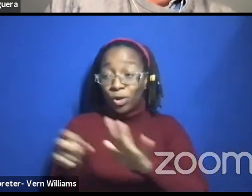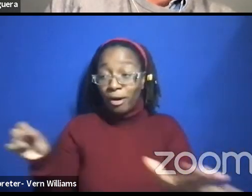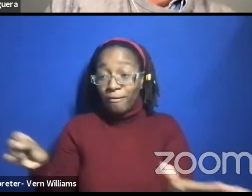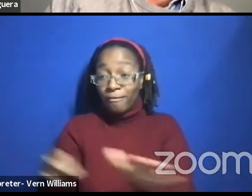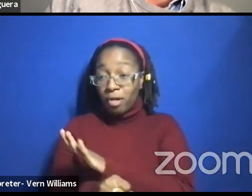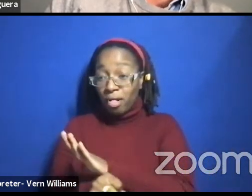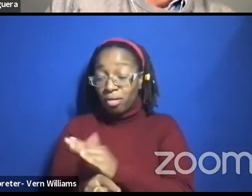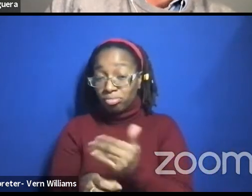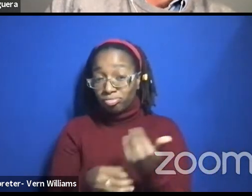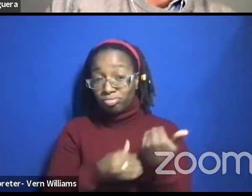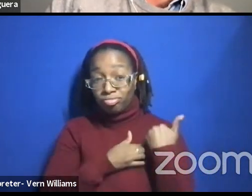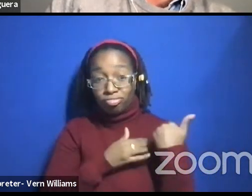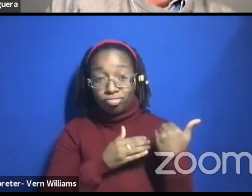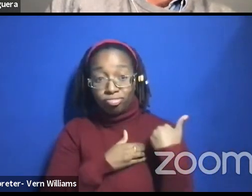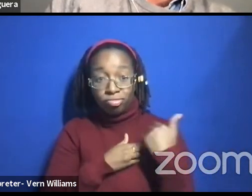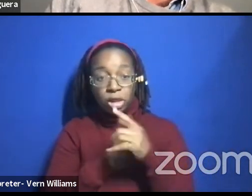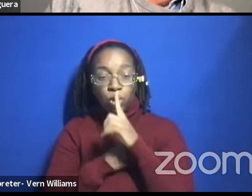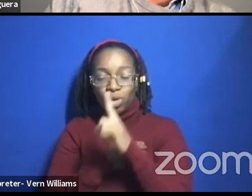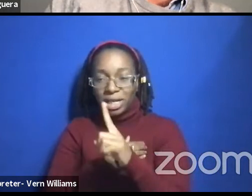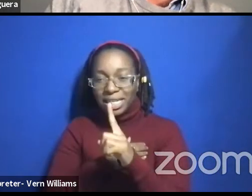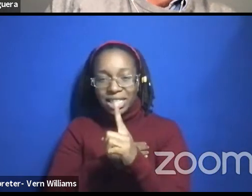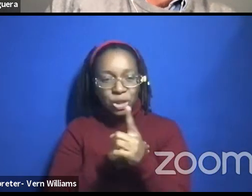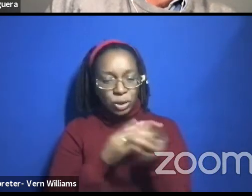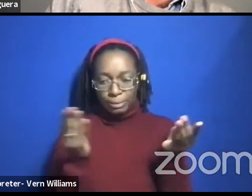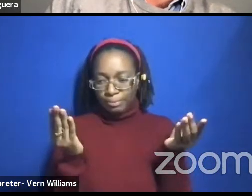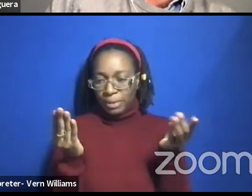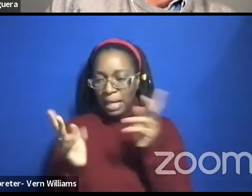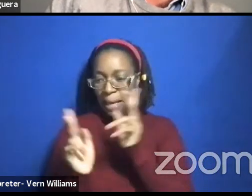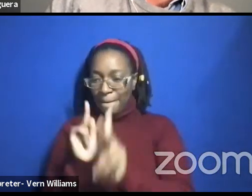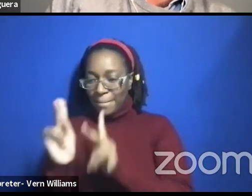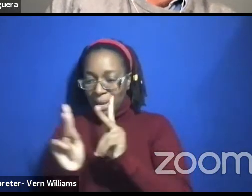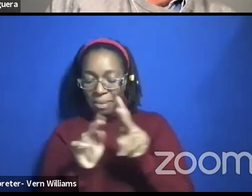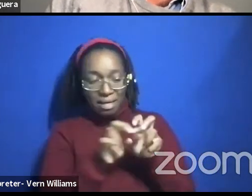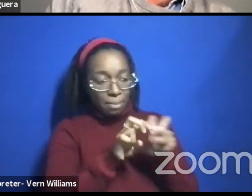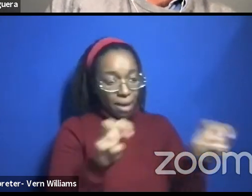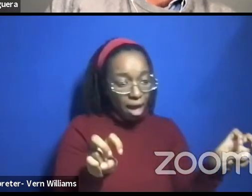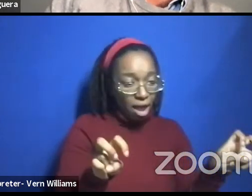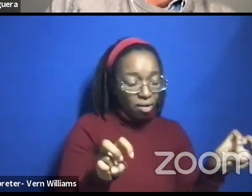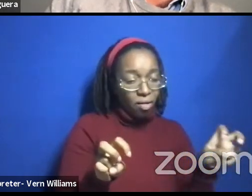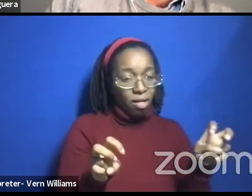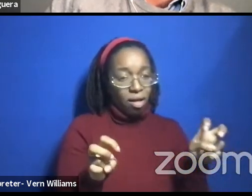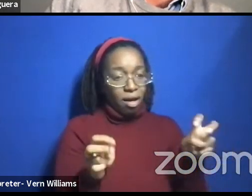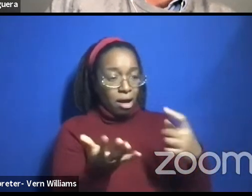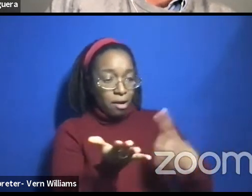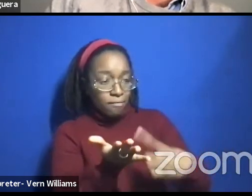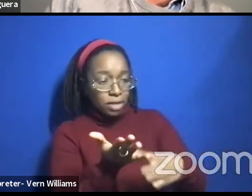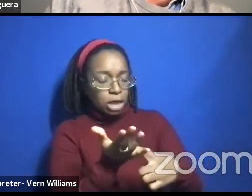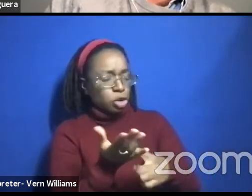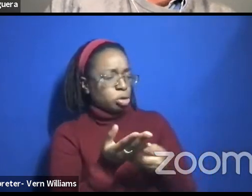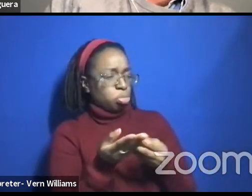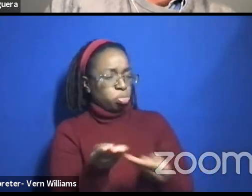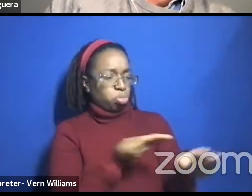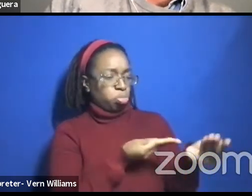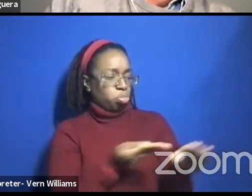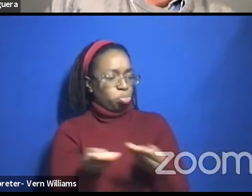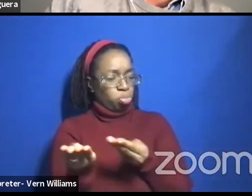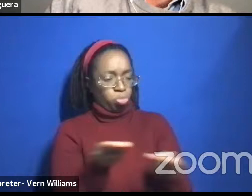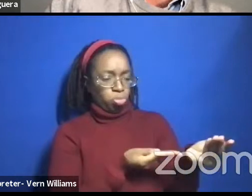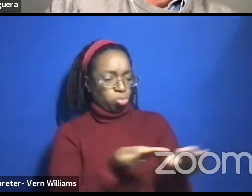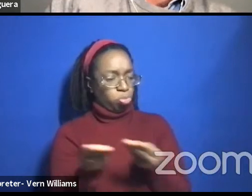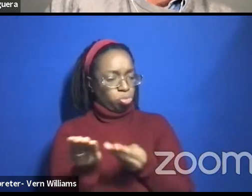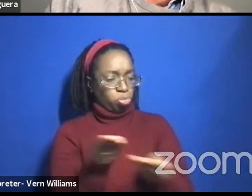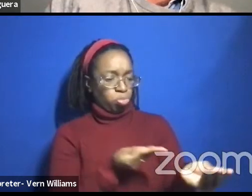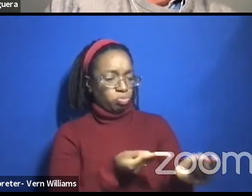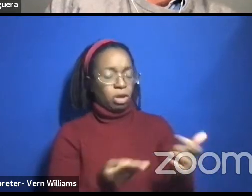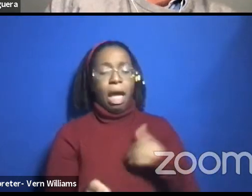is actually to facilitate the people on the panel having a conversation, not centering yourself, but actually moving yourself out